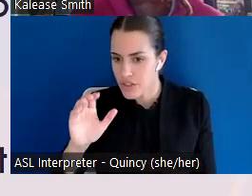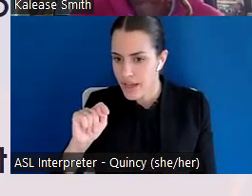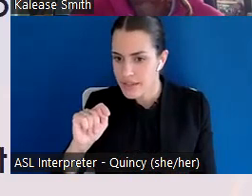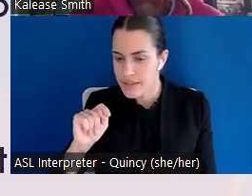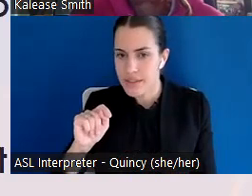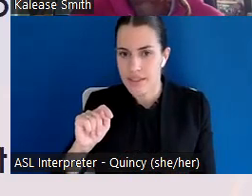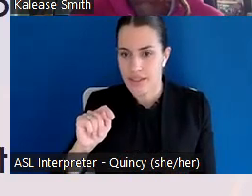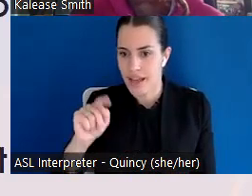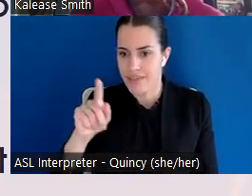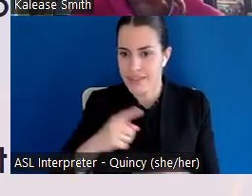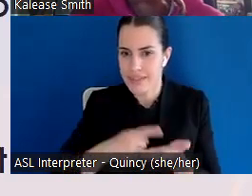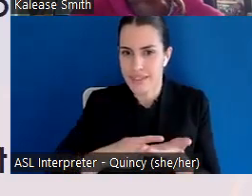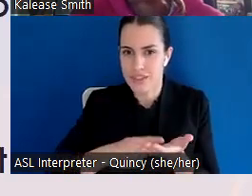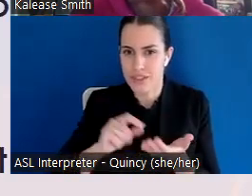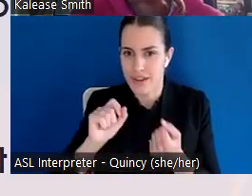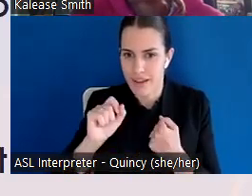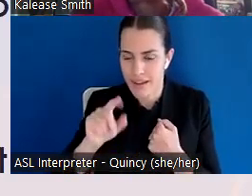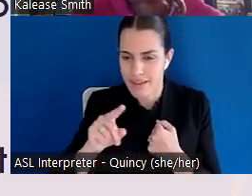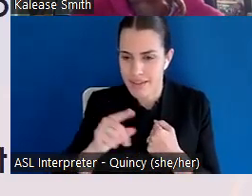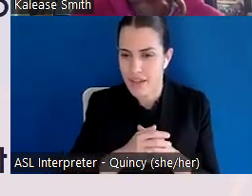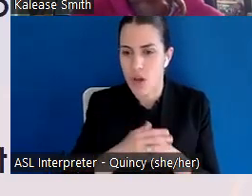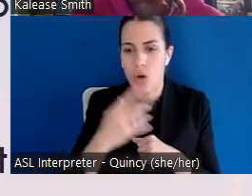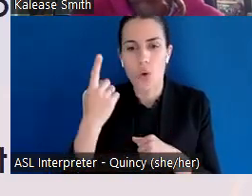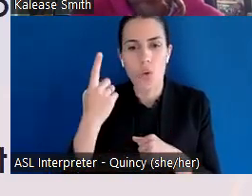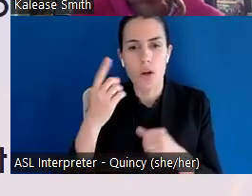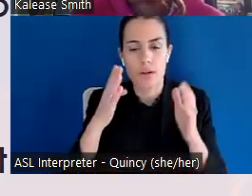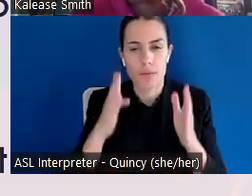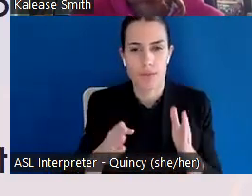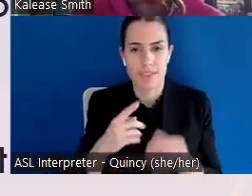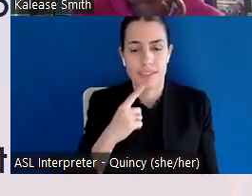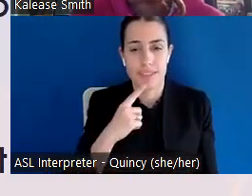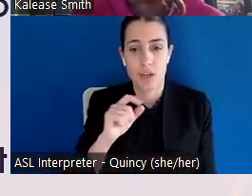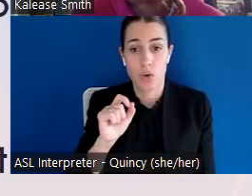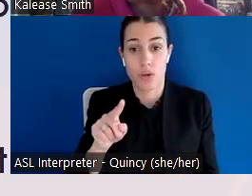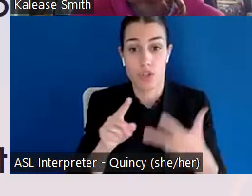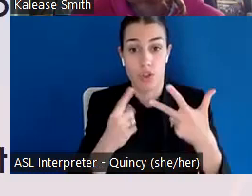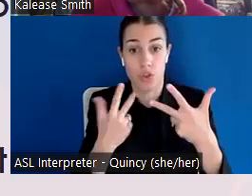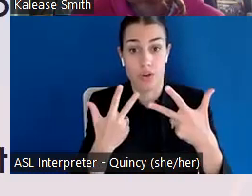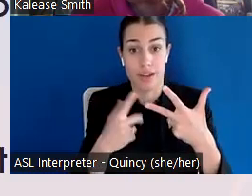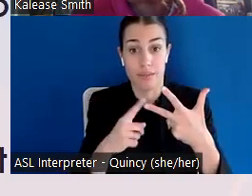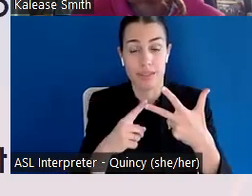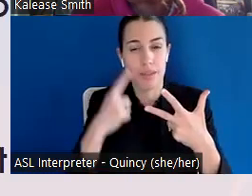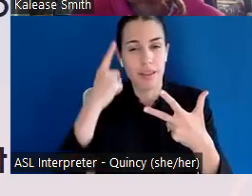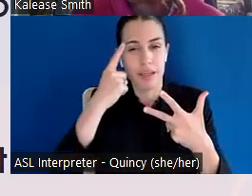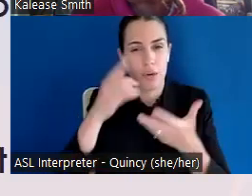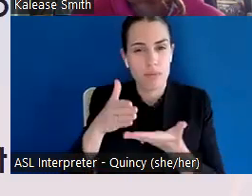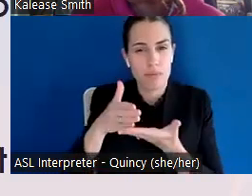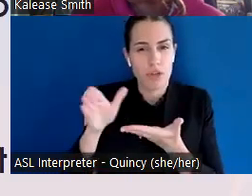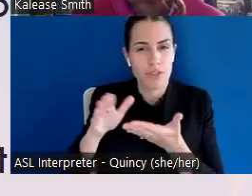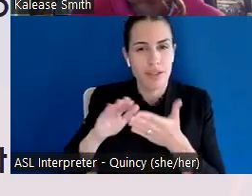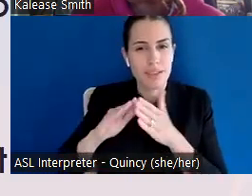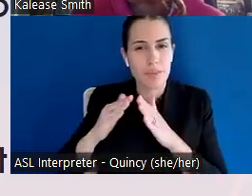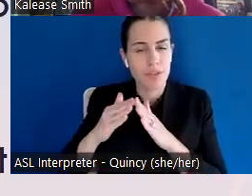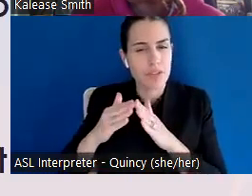was going on, asking questions. One person said, question 3 makes me think of marginalized communities are constantly